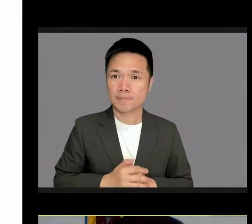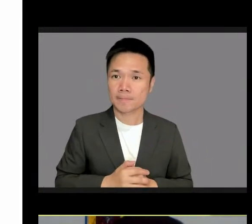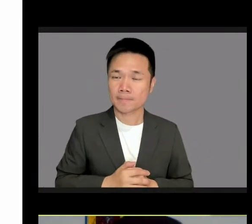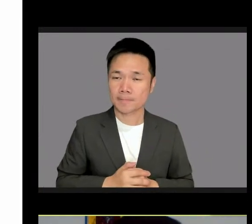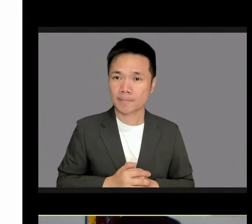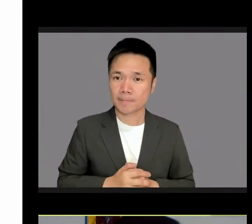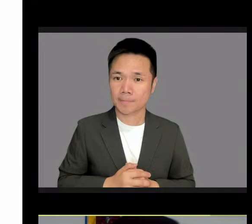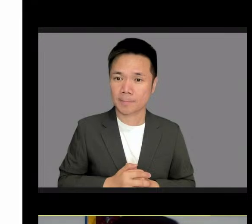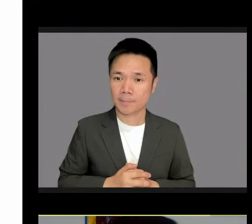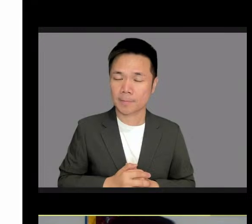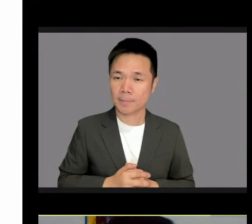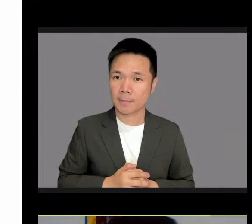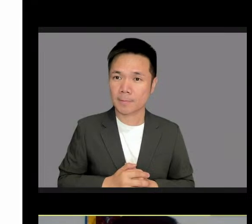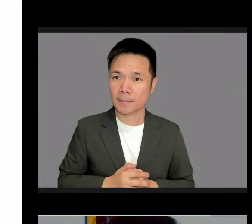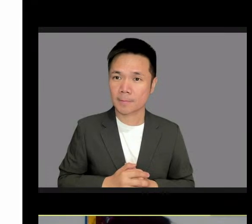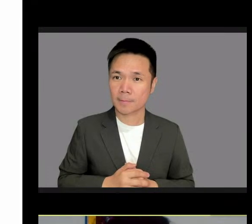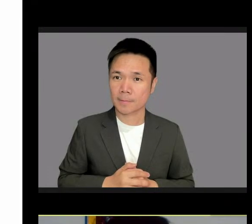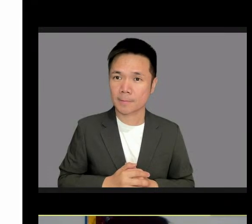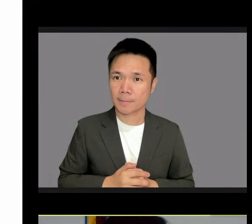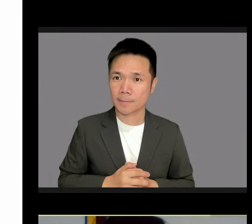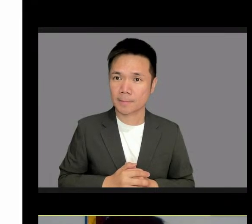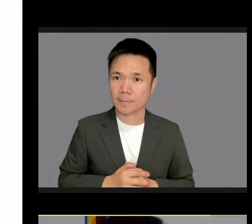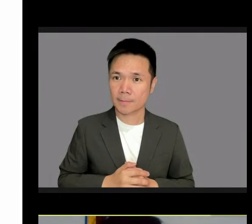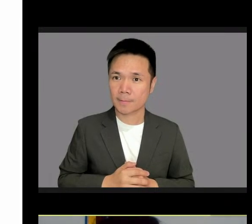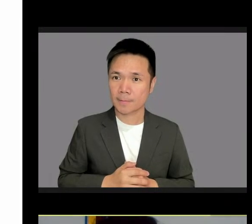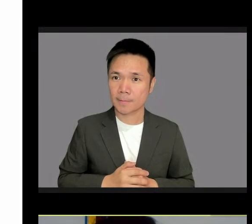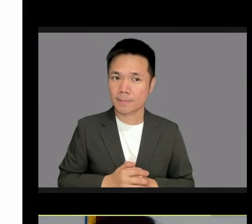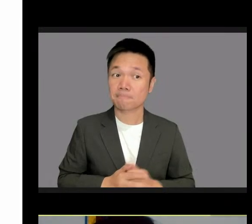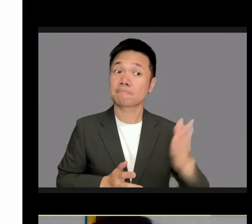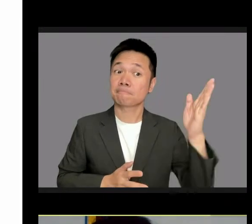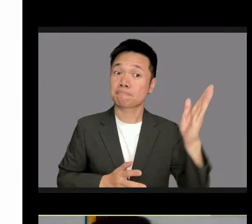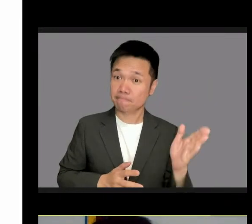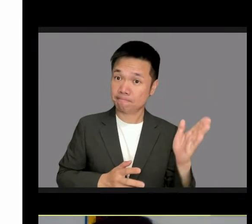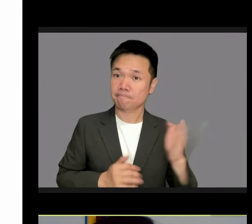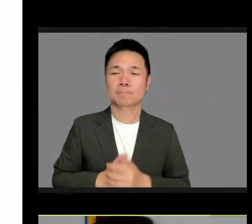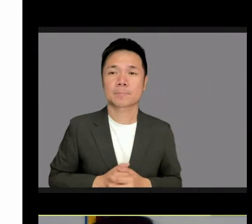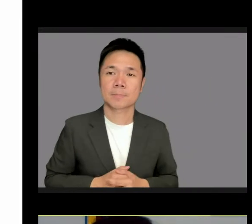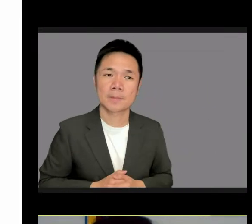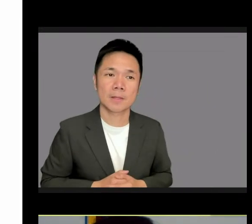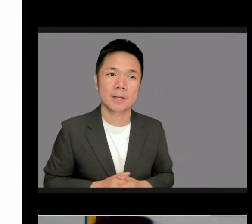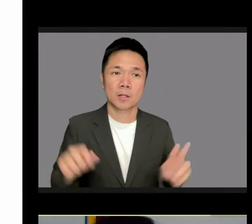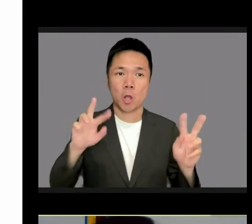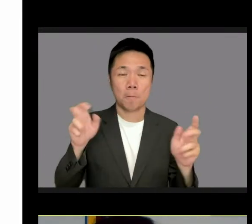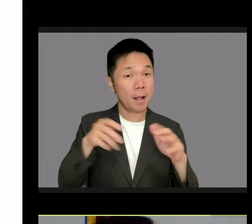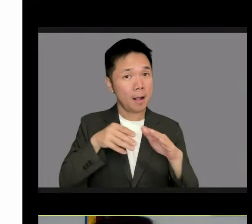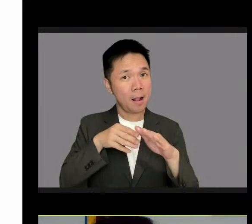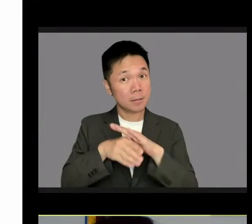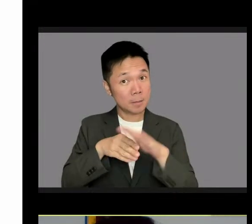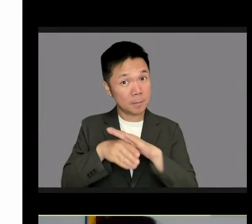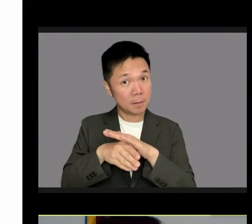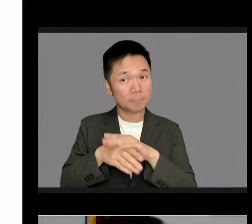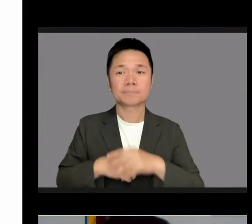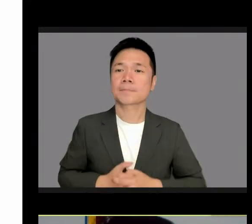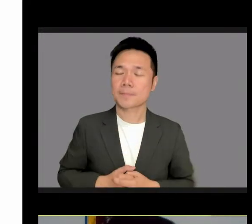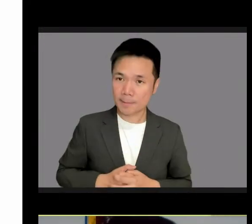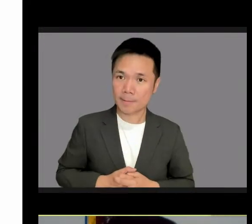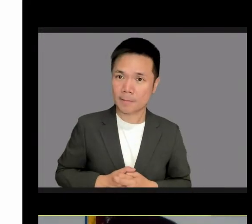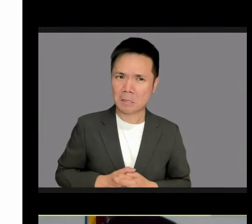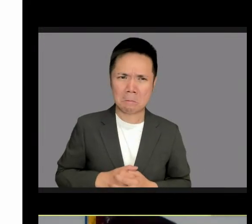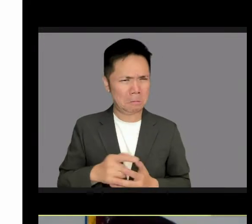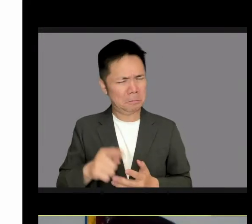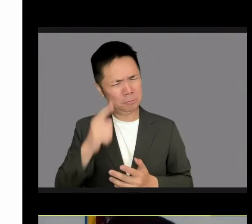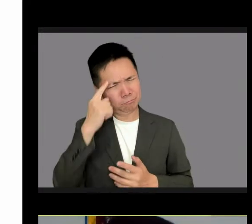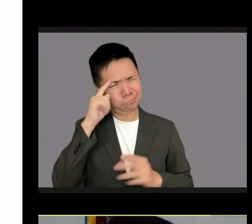Uh, Now, this is something which accessibility people have been quite confused